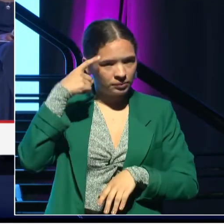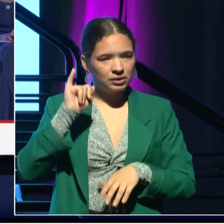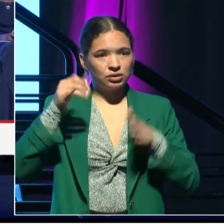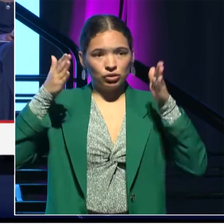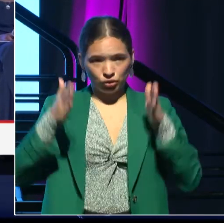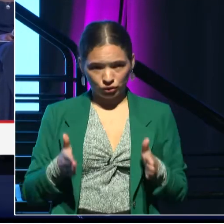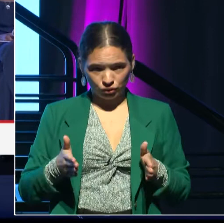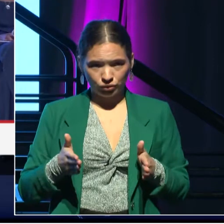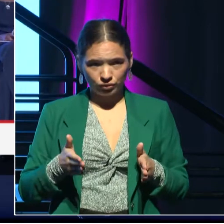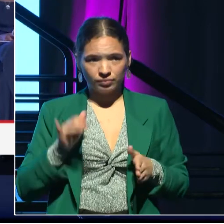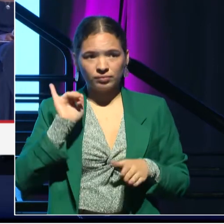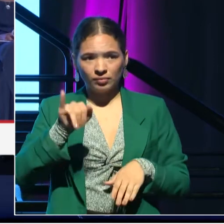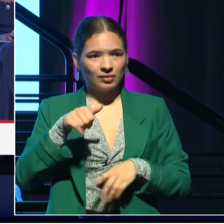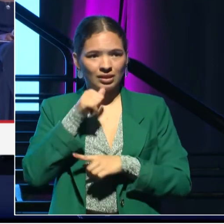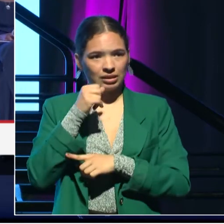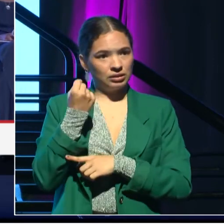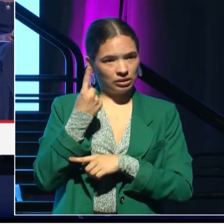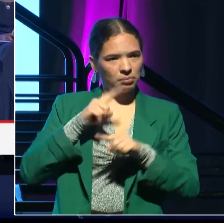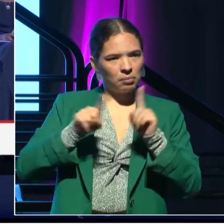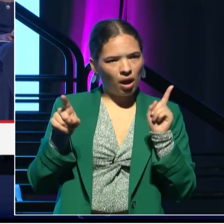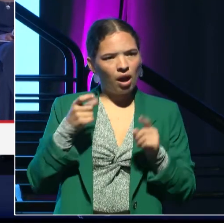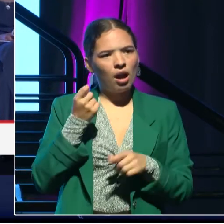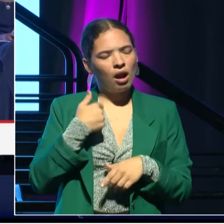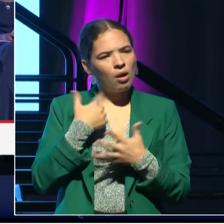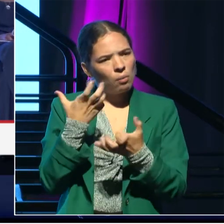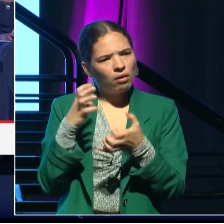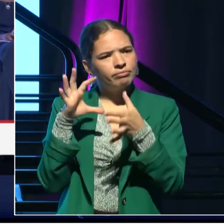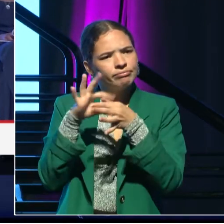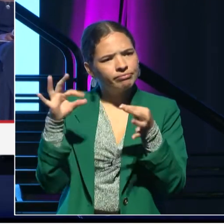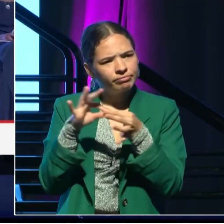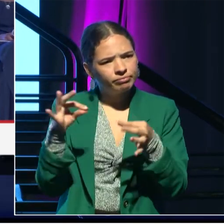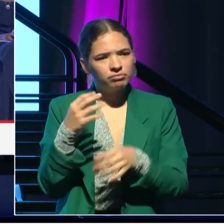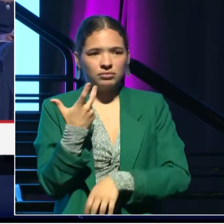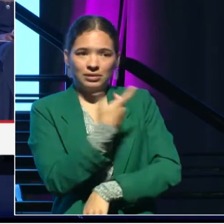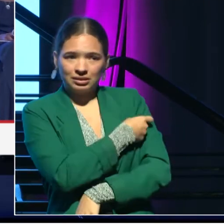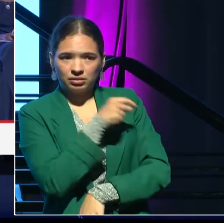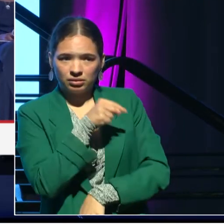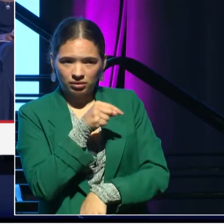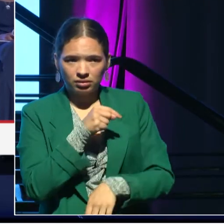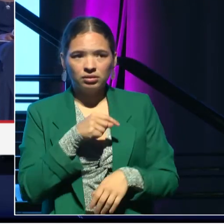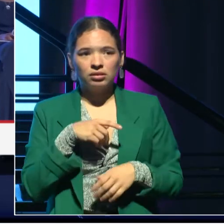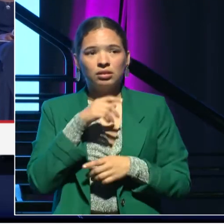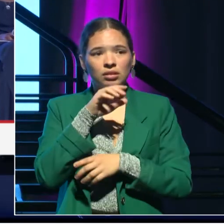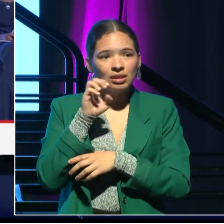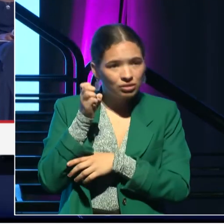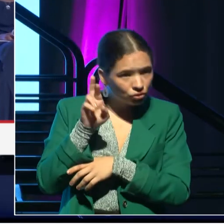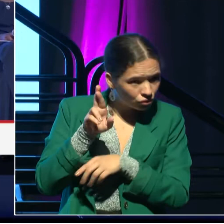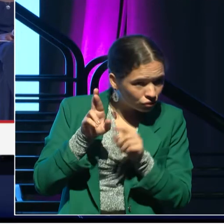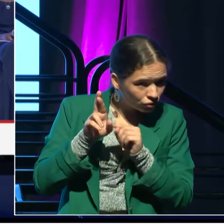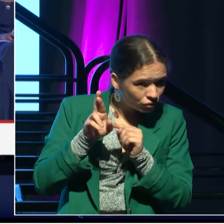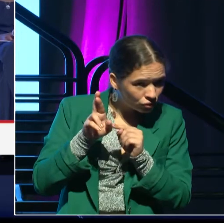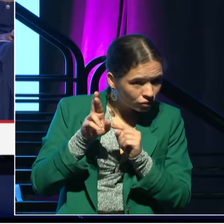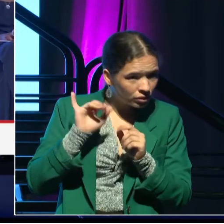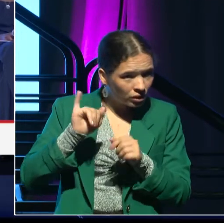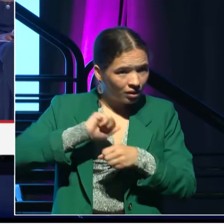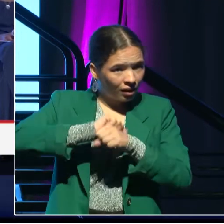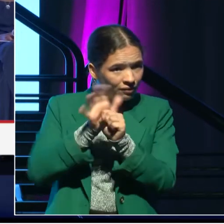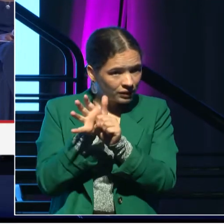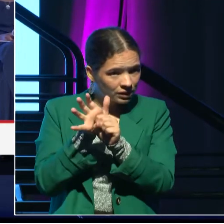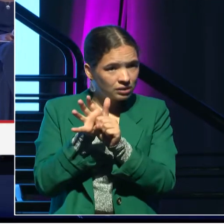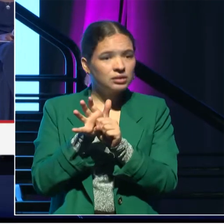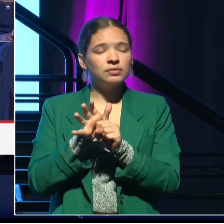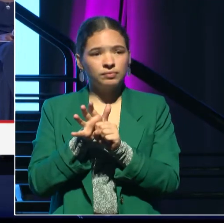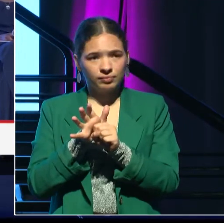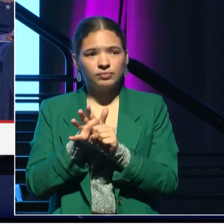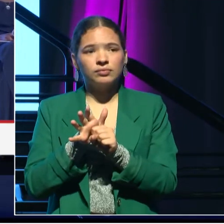be remiss if I did not mention the vaccine. The doctor talked about what happened during COVID and why we